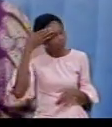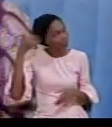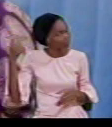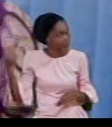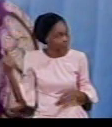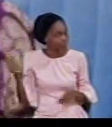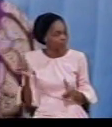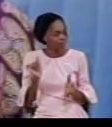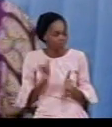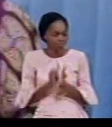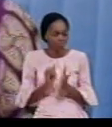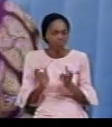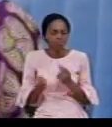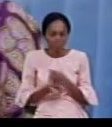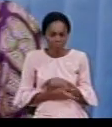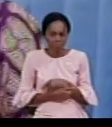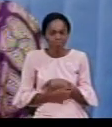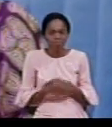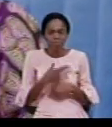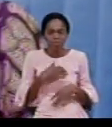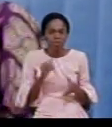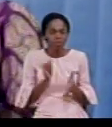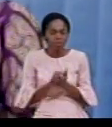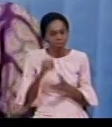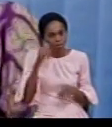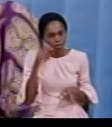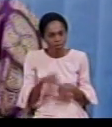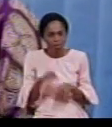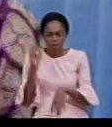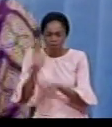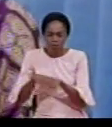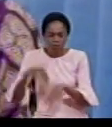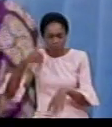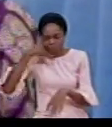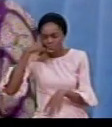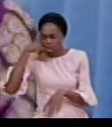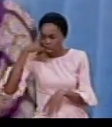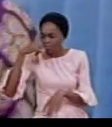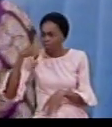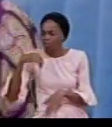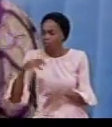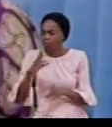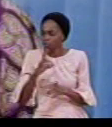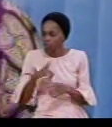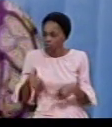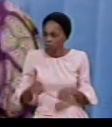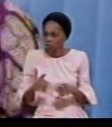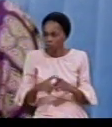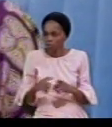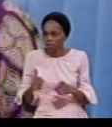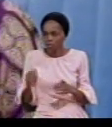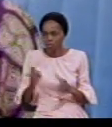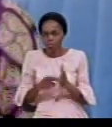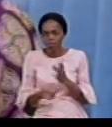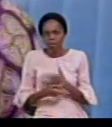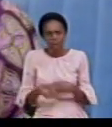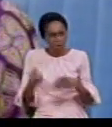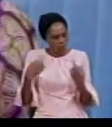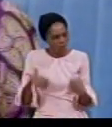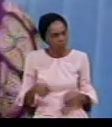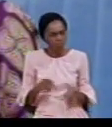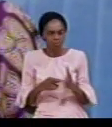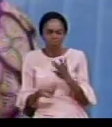I forgot that day. And that sister called me again on that Thursday during the crusade. Said, sister, please come, they've